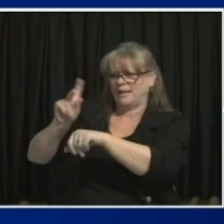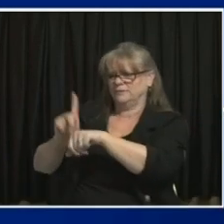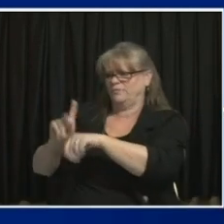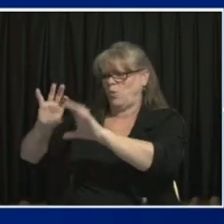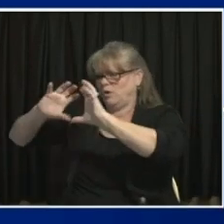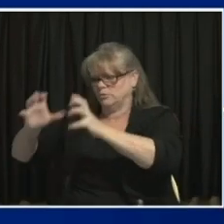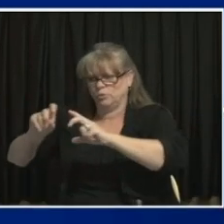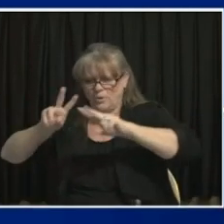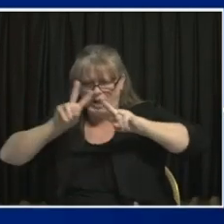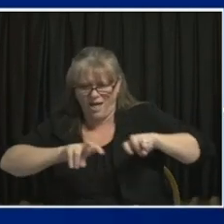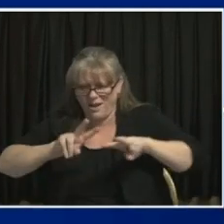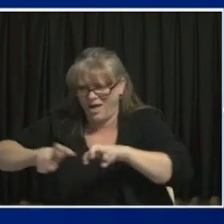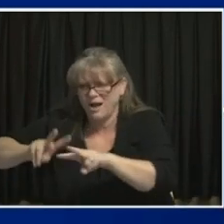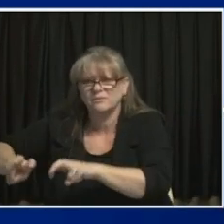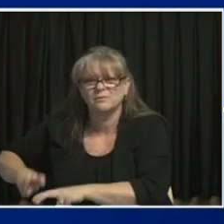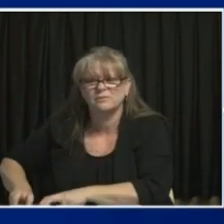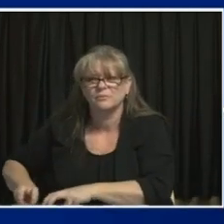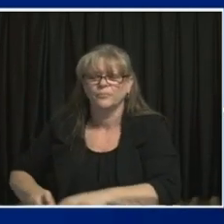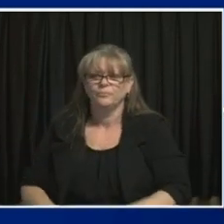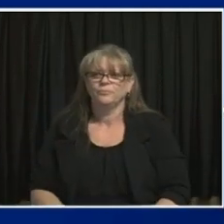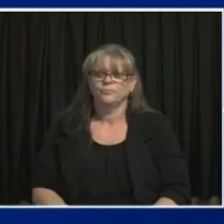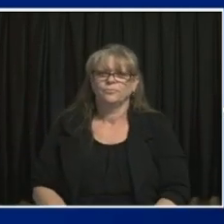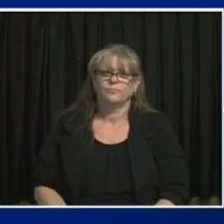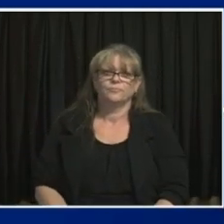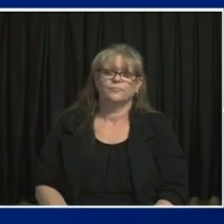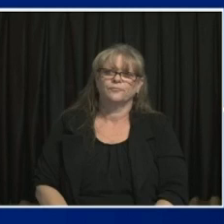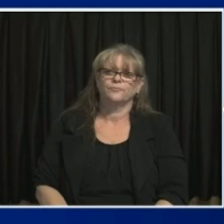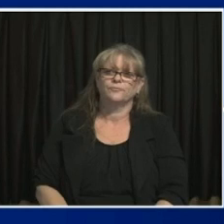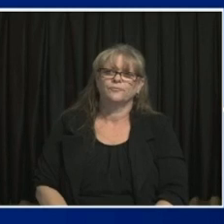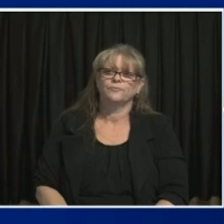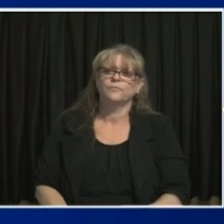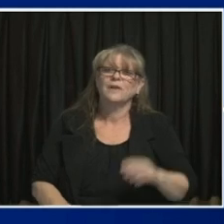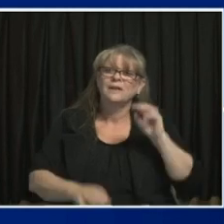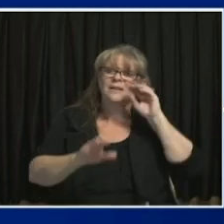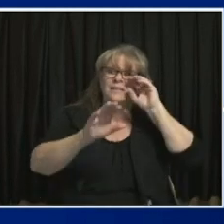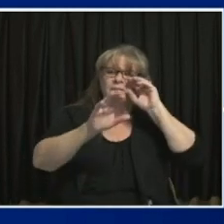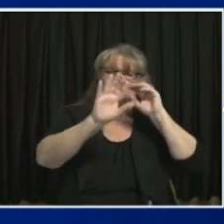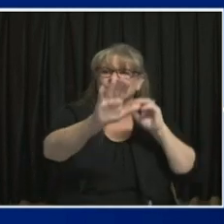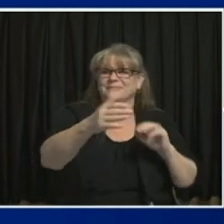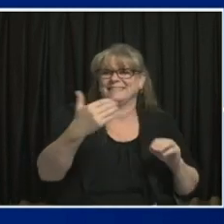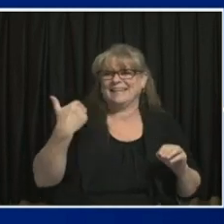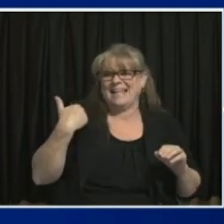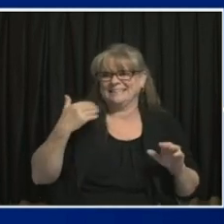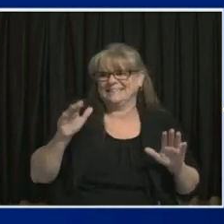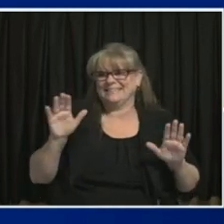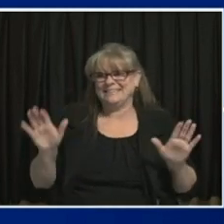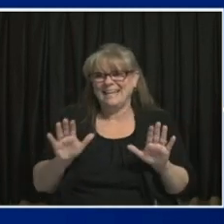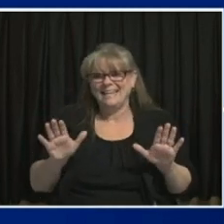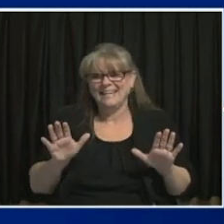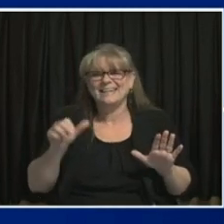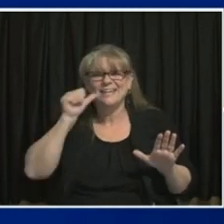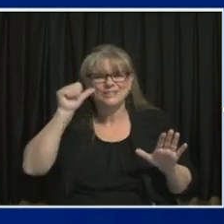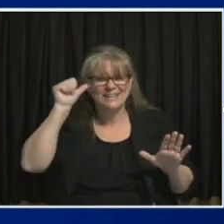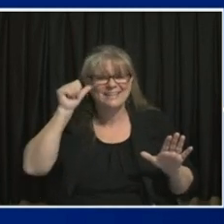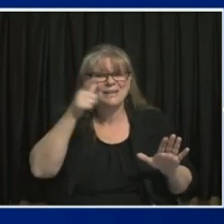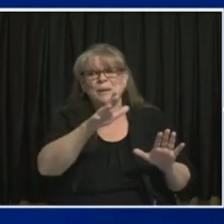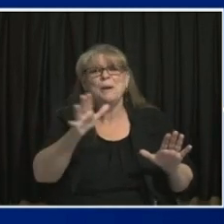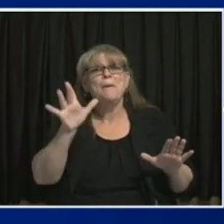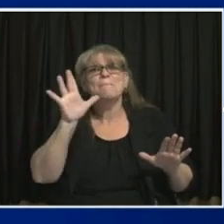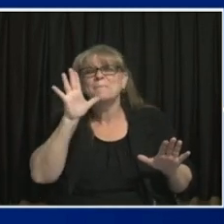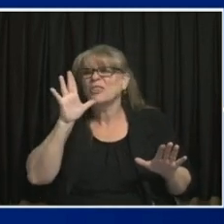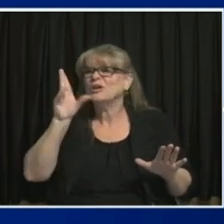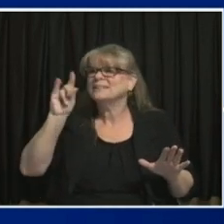Over the weekend, I know many of us celebrated our wonderful moms and grandmothers and aunts